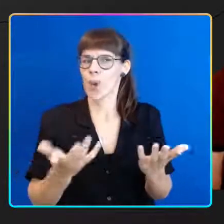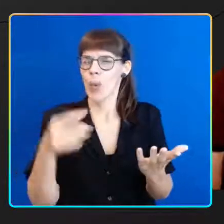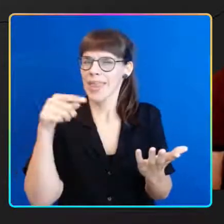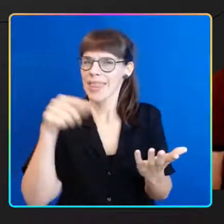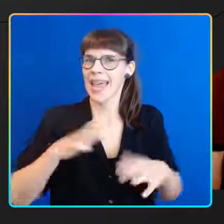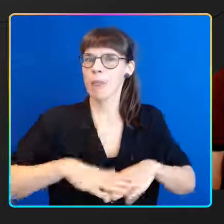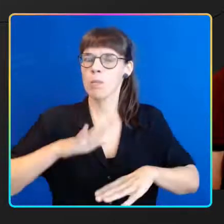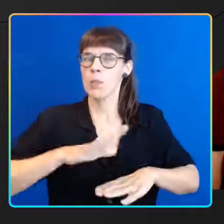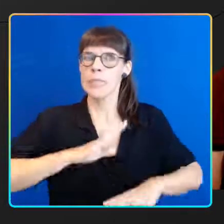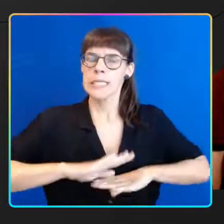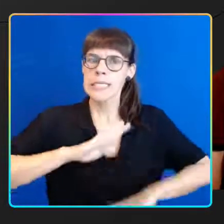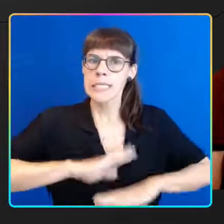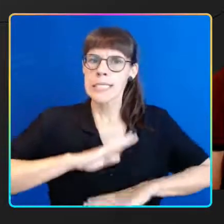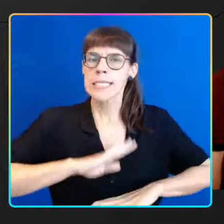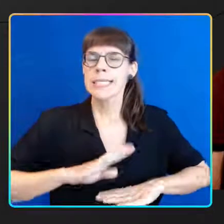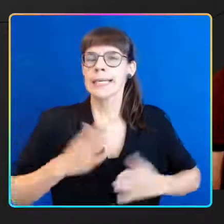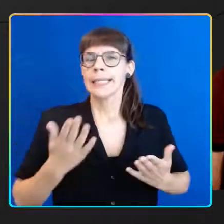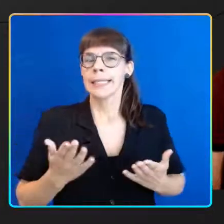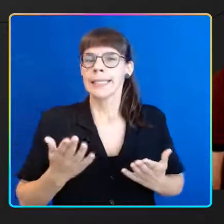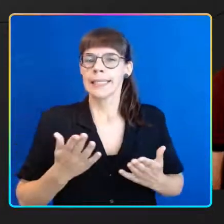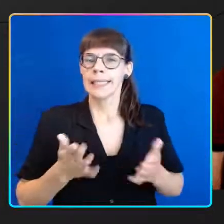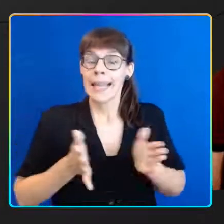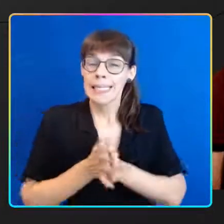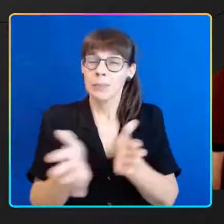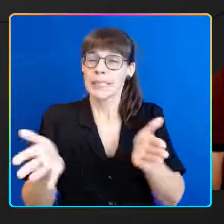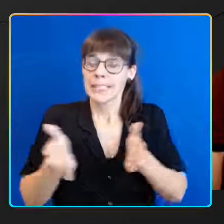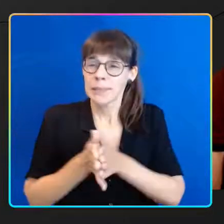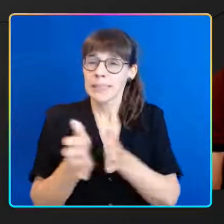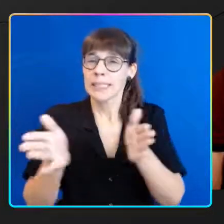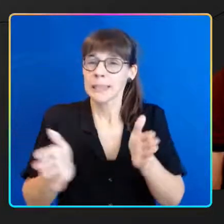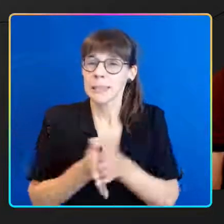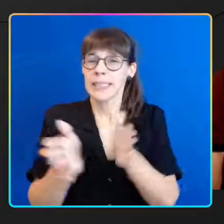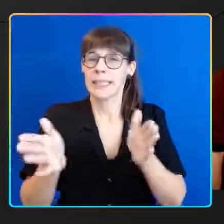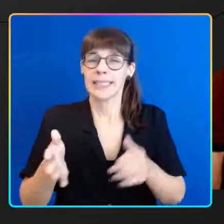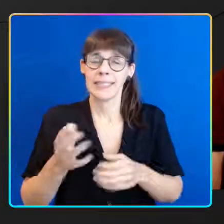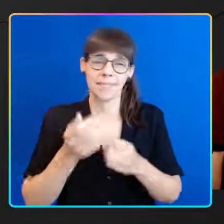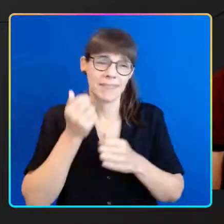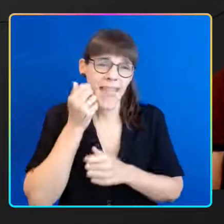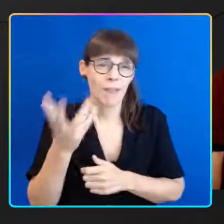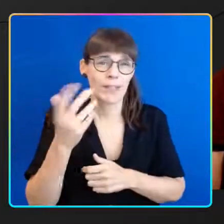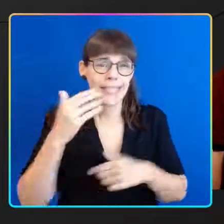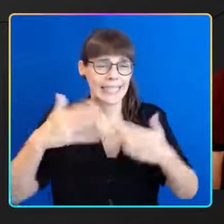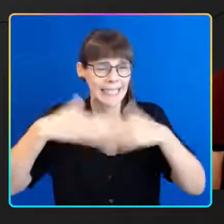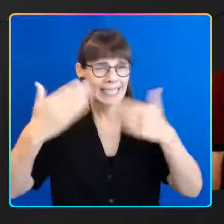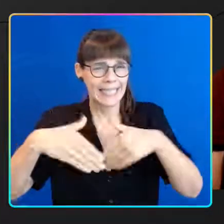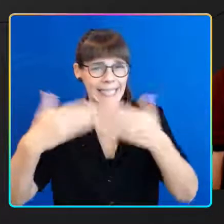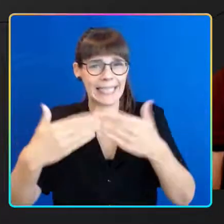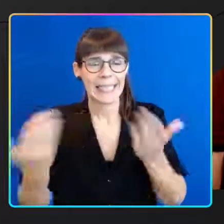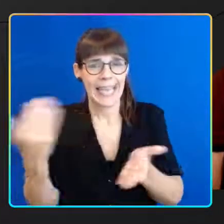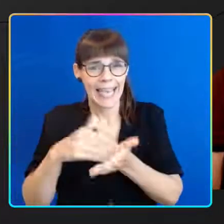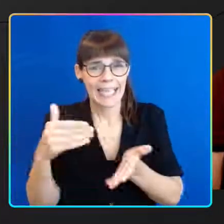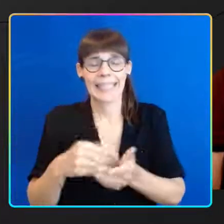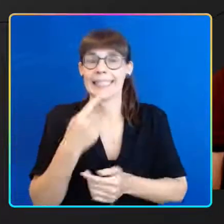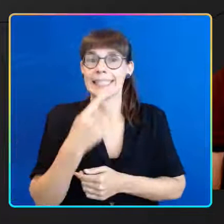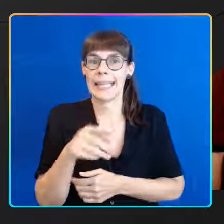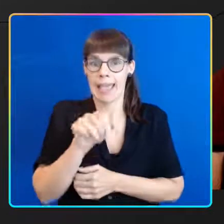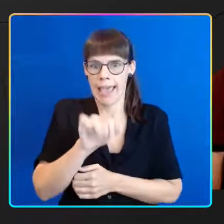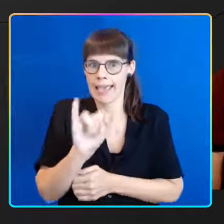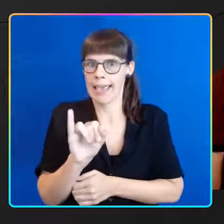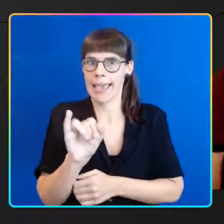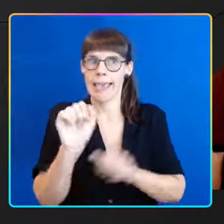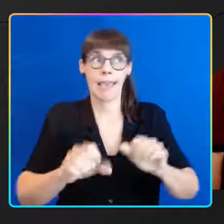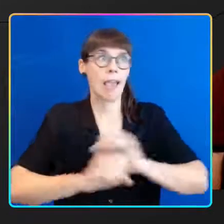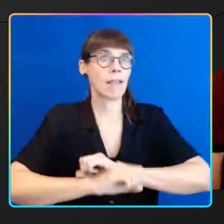that we usually need to explain day by day and repeat everything to people who